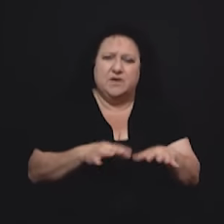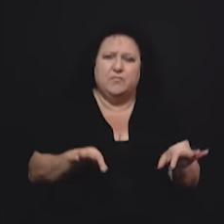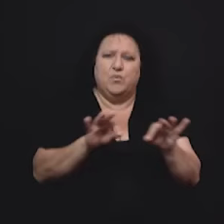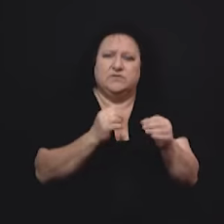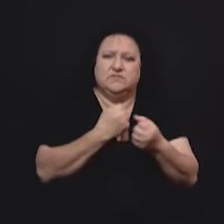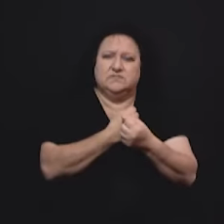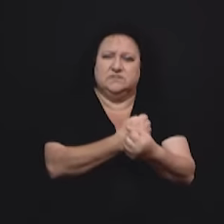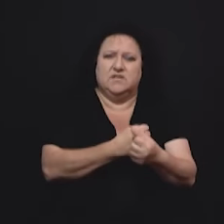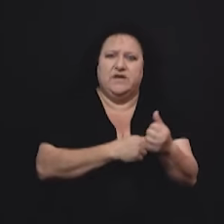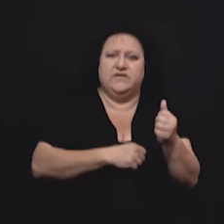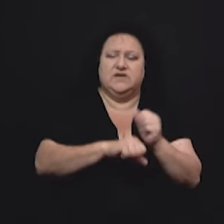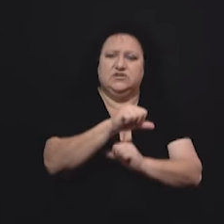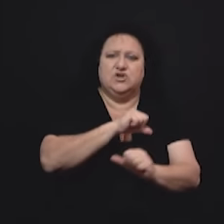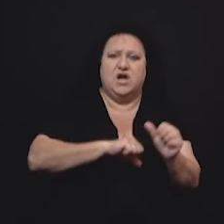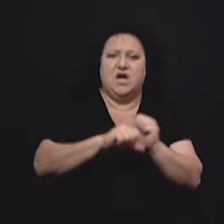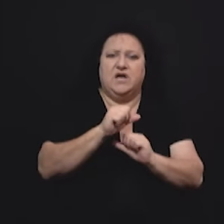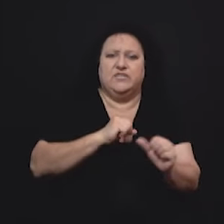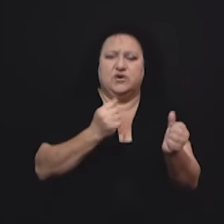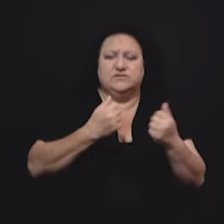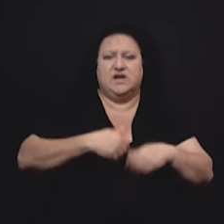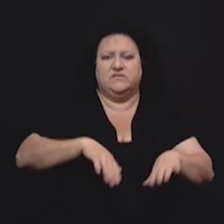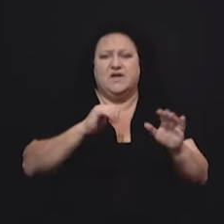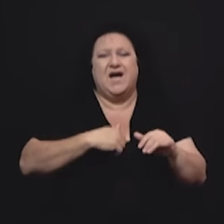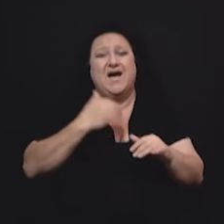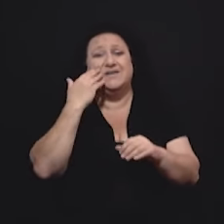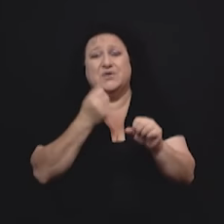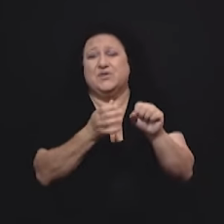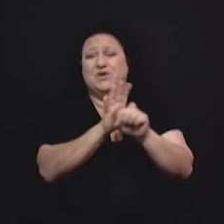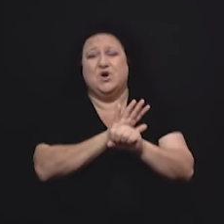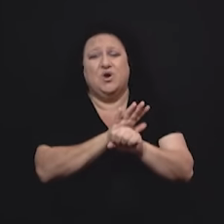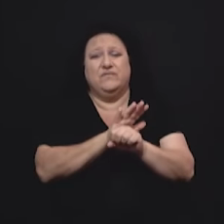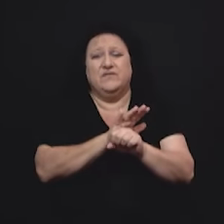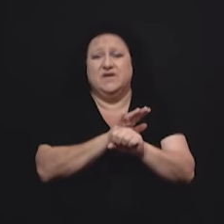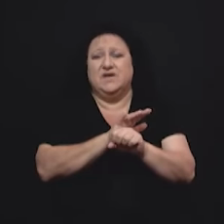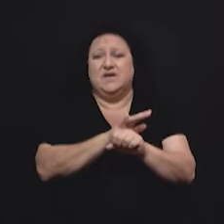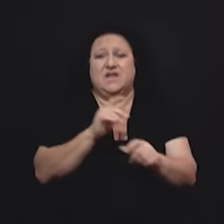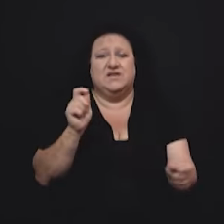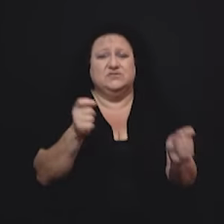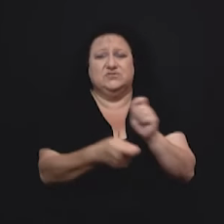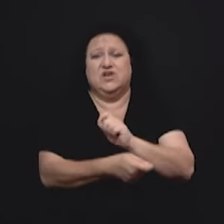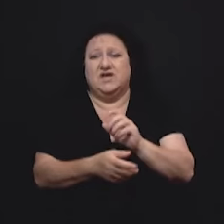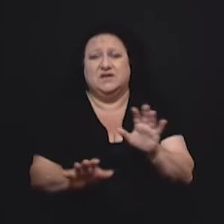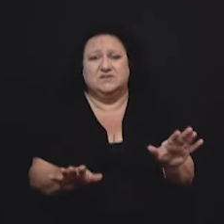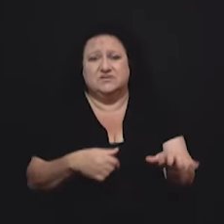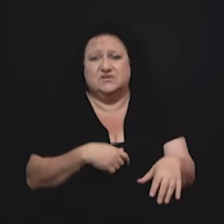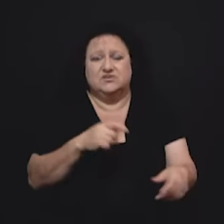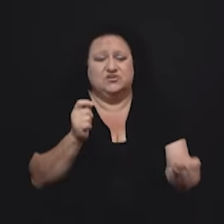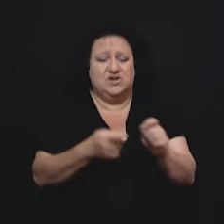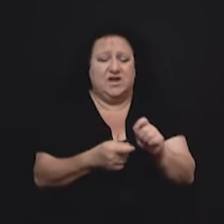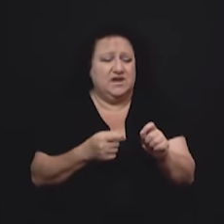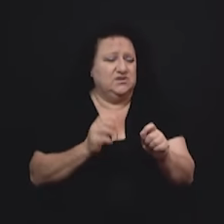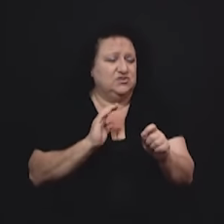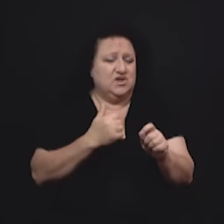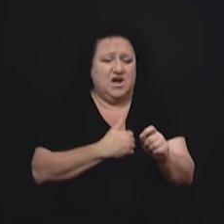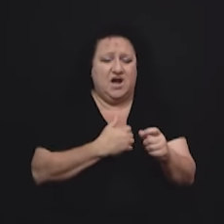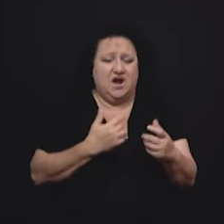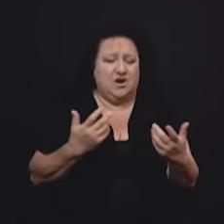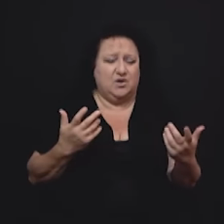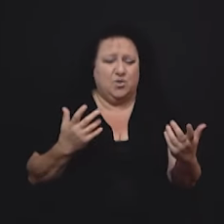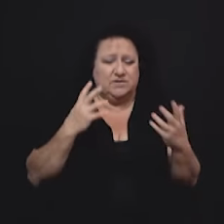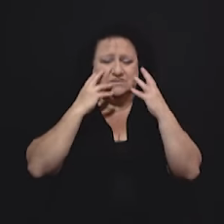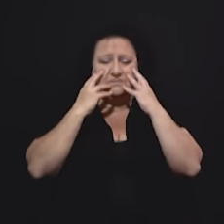sacrificially. I know that COVID has shifted the sands of our feet. I understand that the